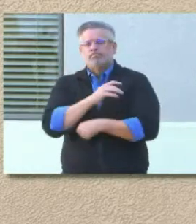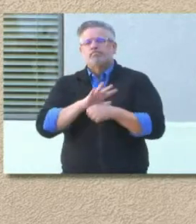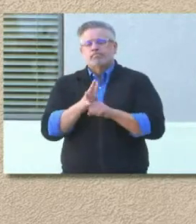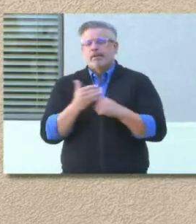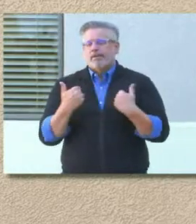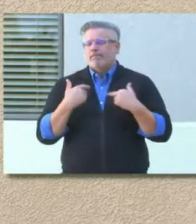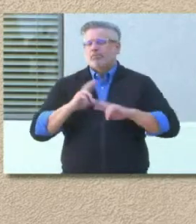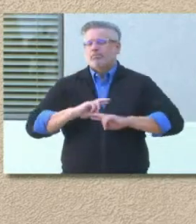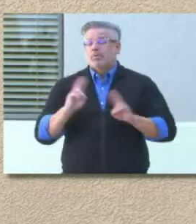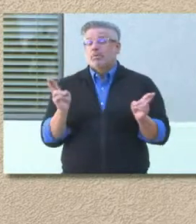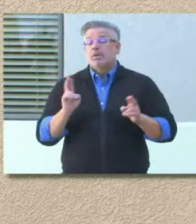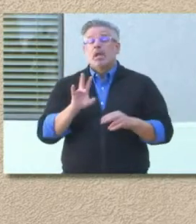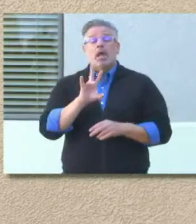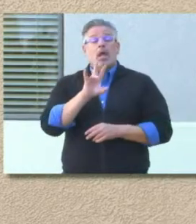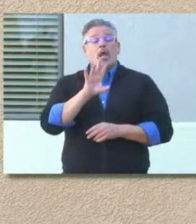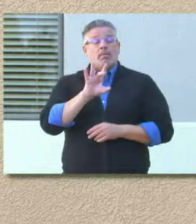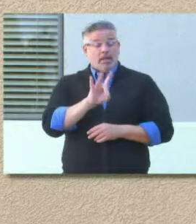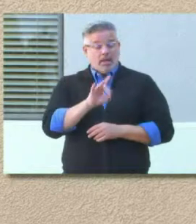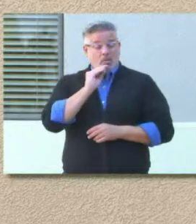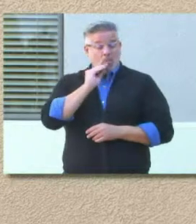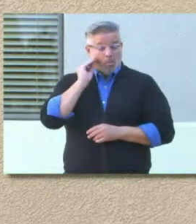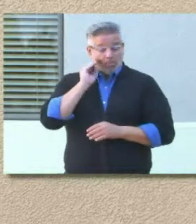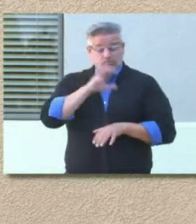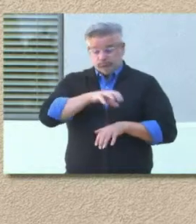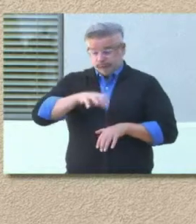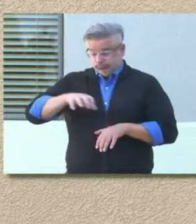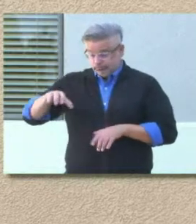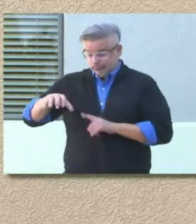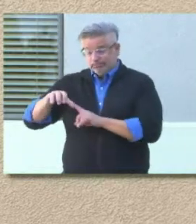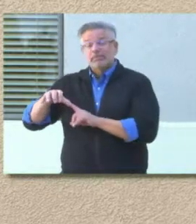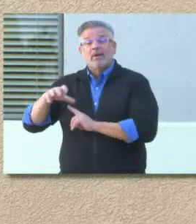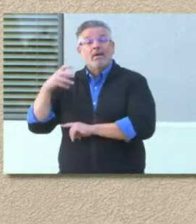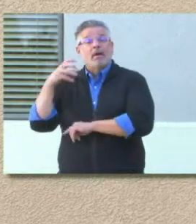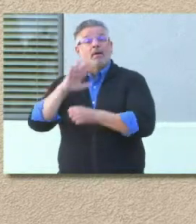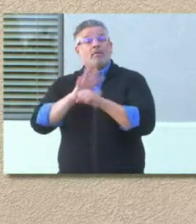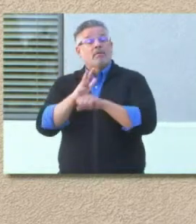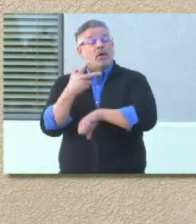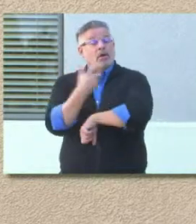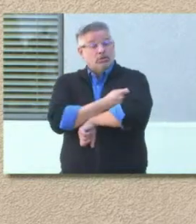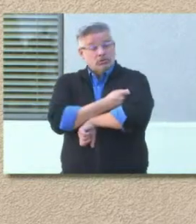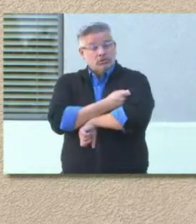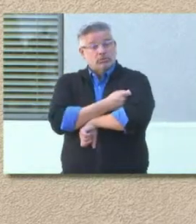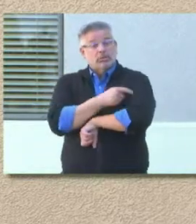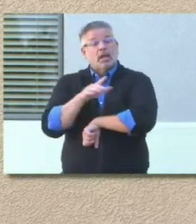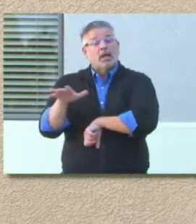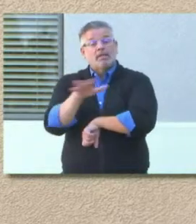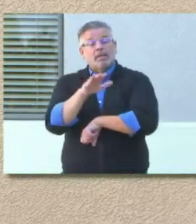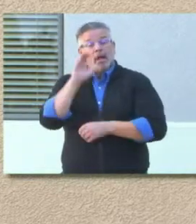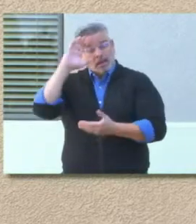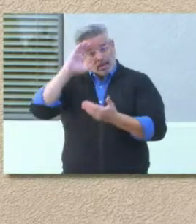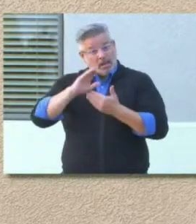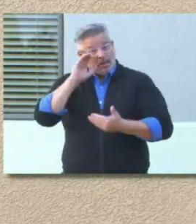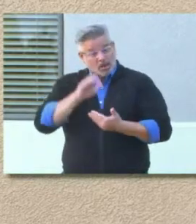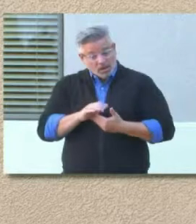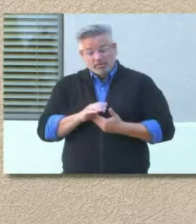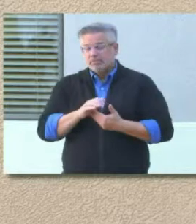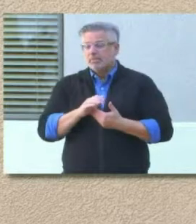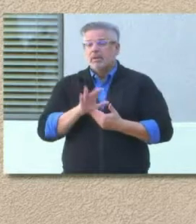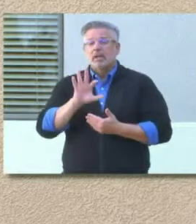8 of the state's veterans homes, the vaccination rate among our residents, veterans and their spouses is